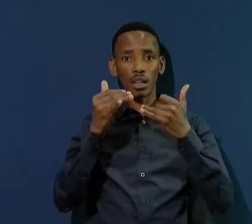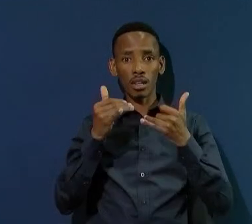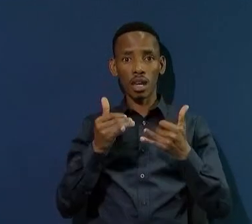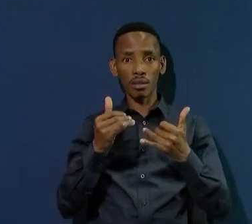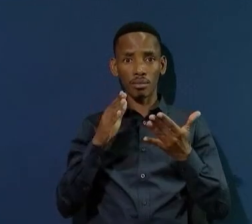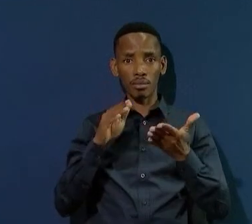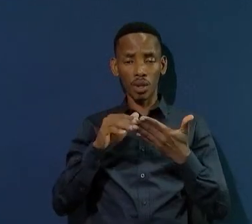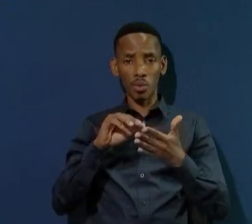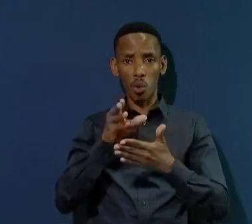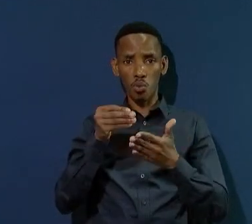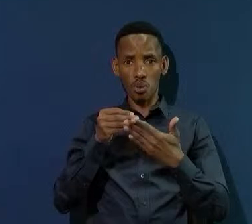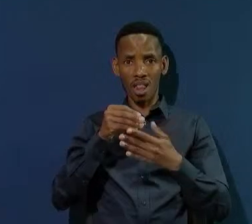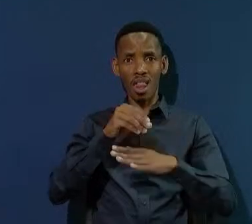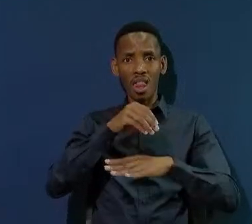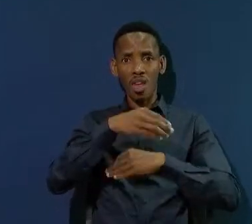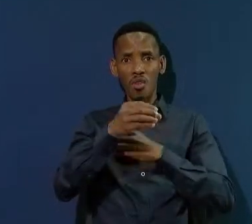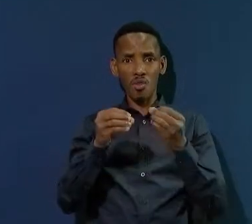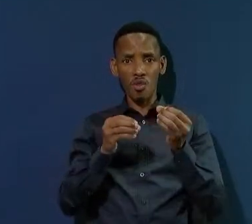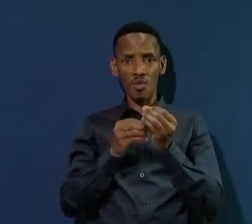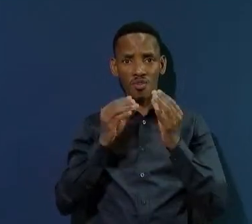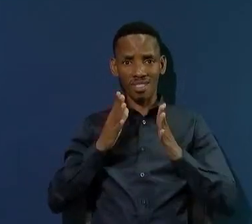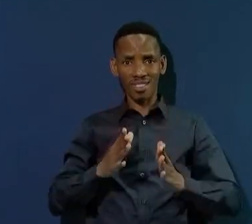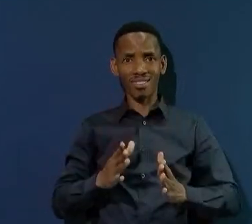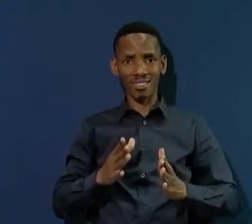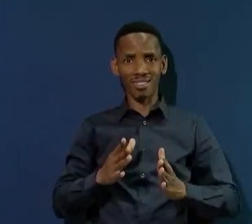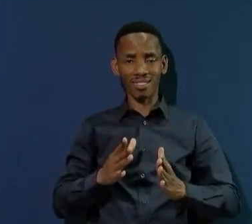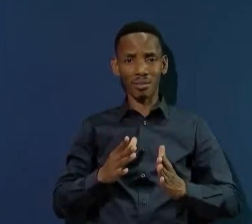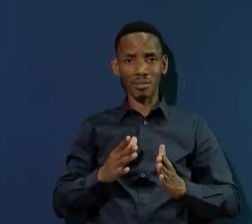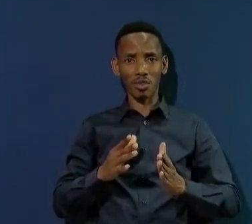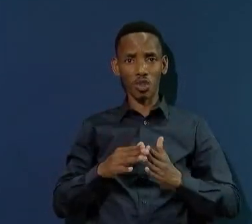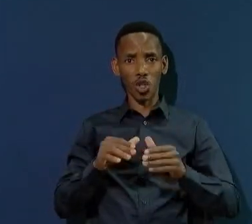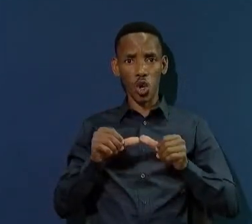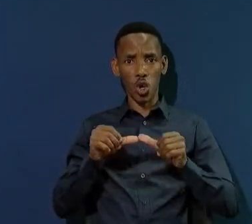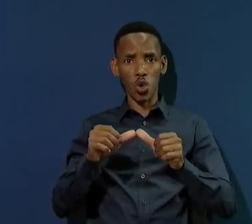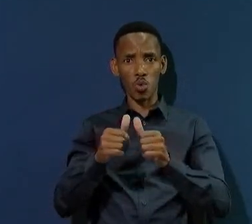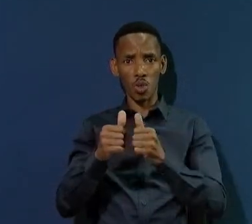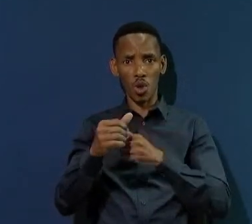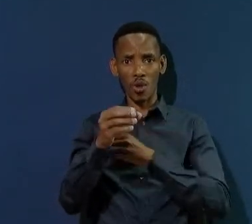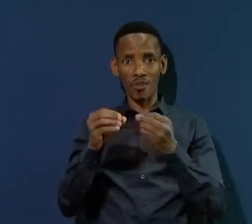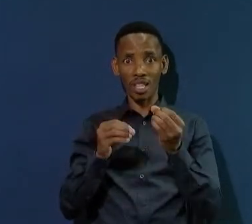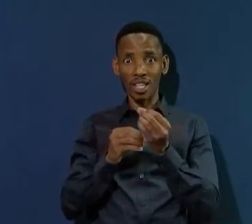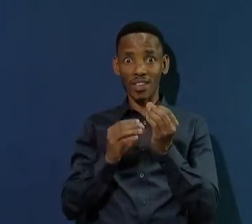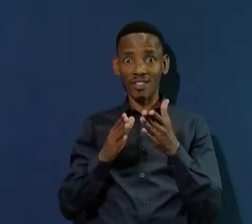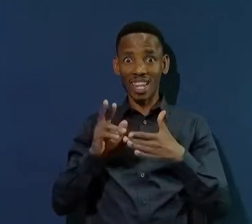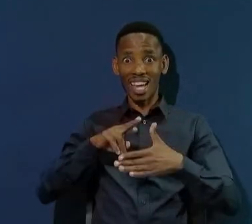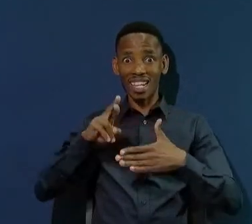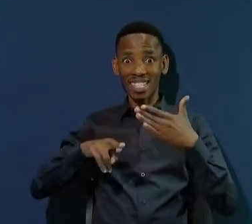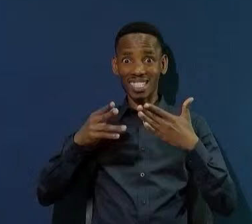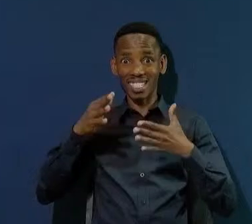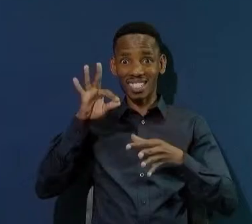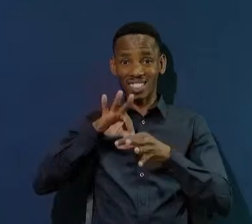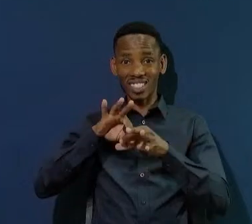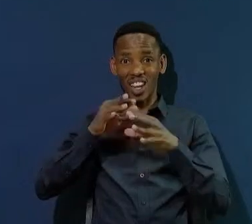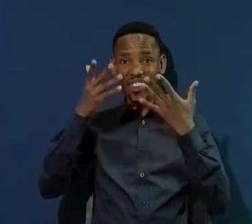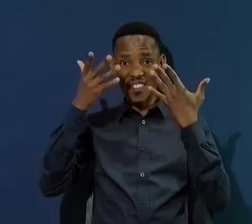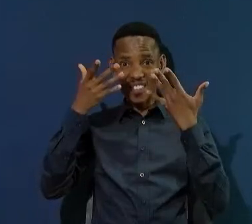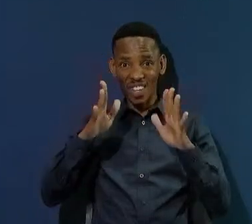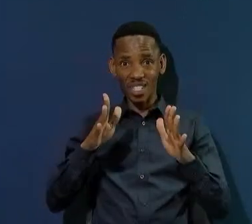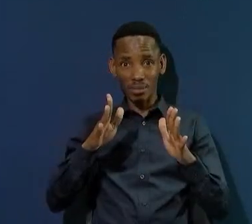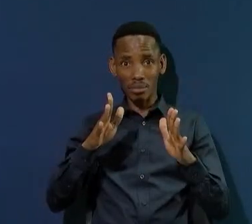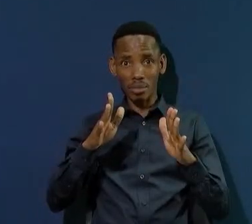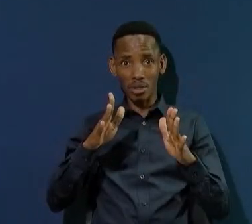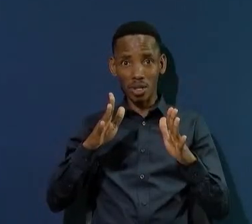returning officers. And then after they have received the results, they are now going to enter the results